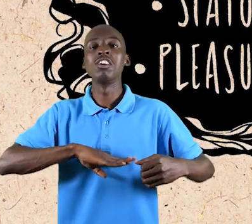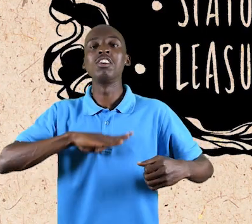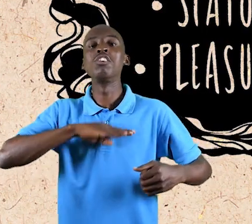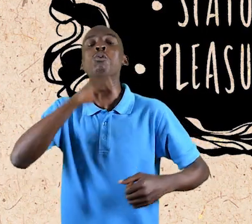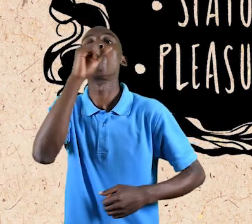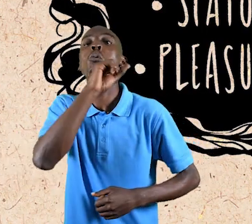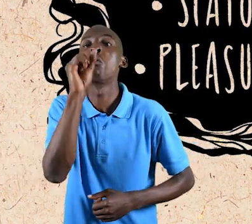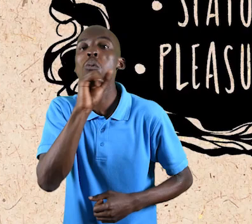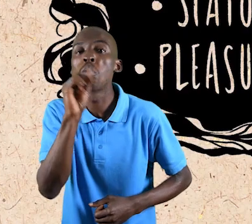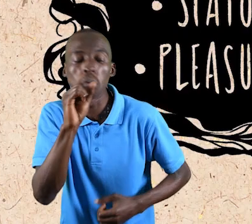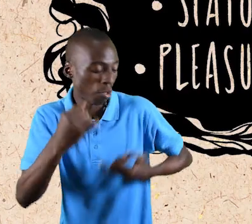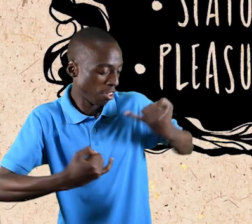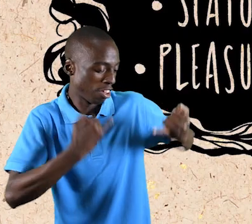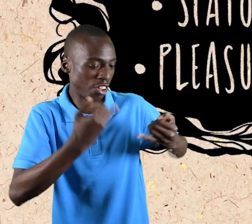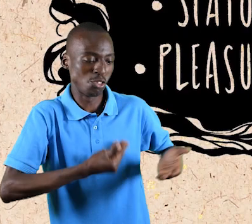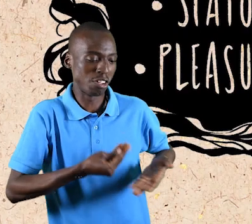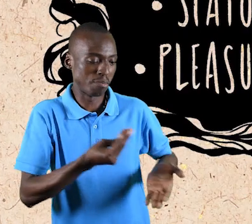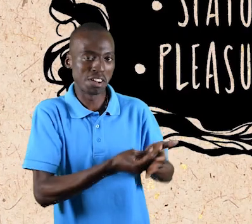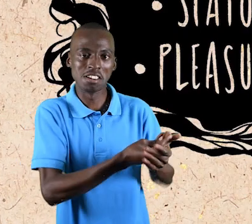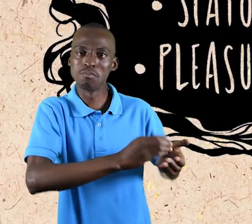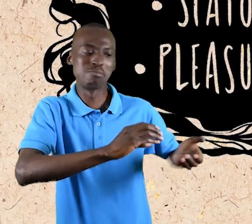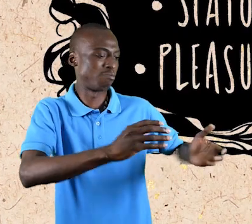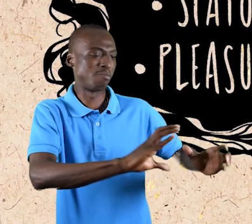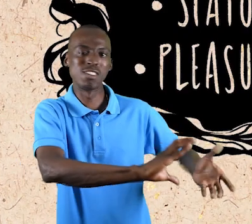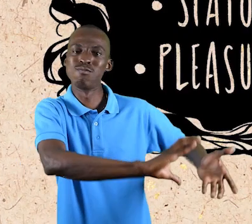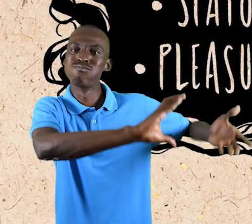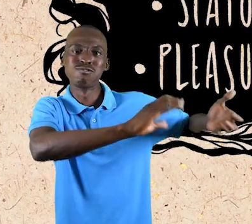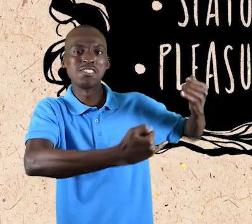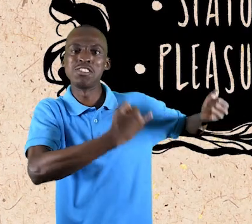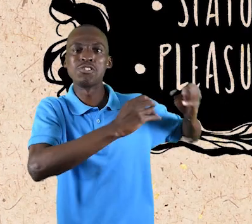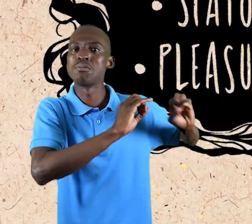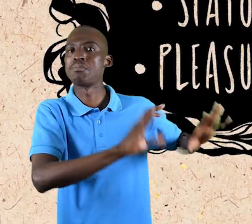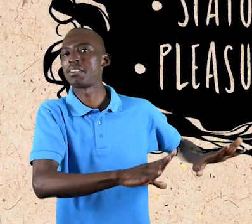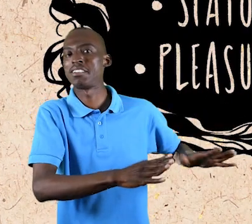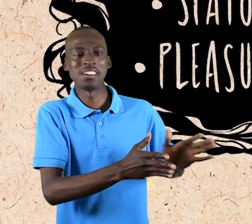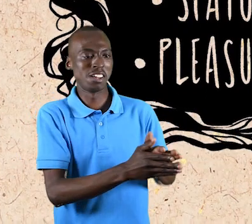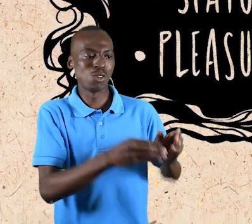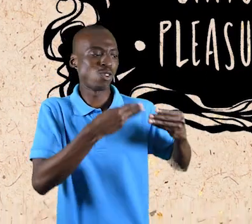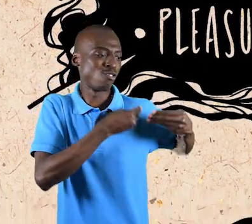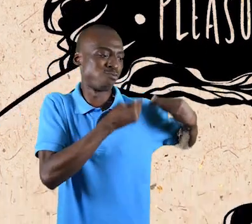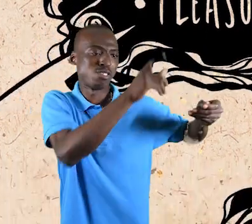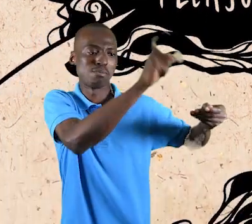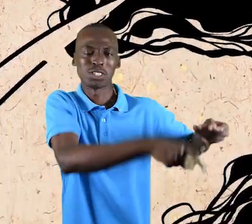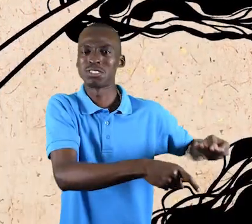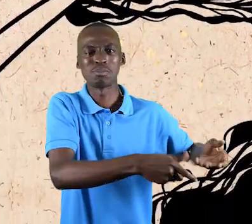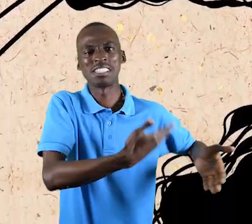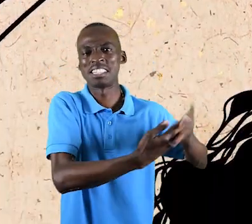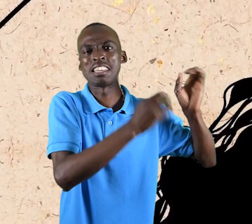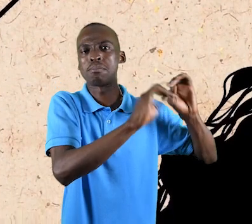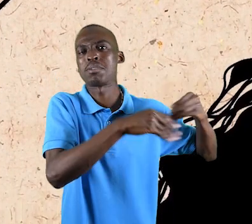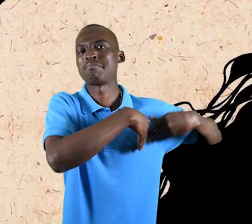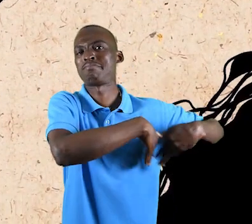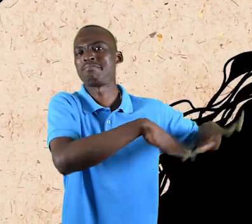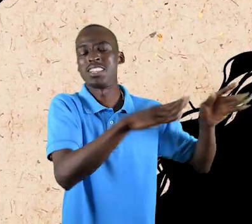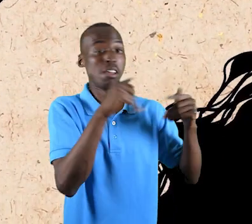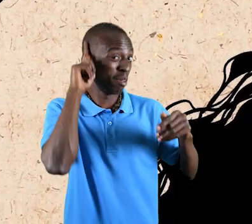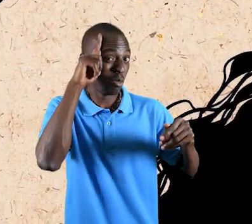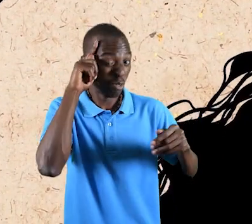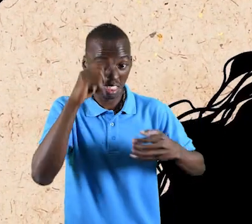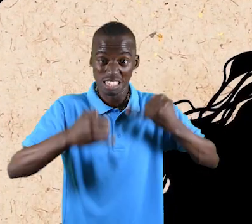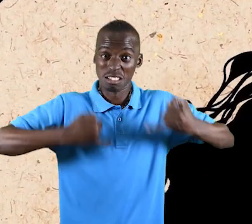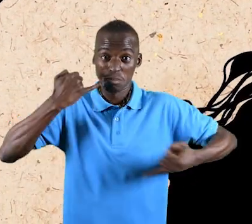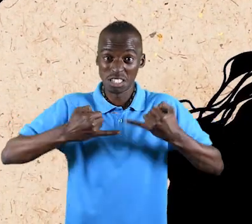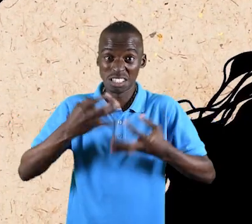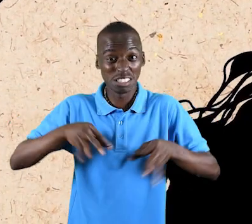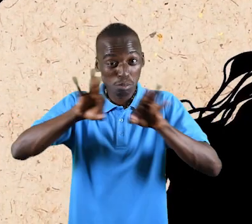And then by the time that you have to pass it on to someone, they may not even be someone who cares about anything that you did. Or maybe you think pleasure is going to